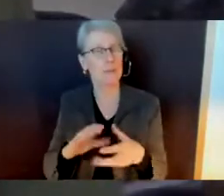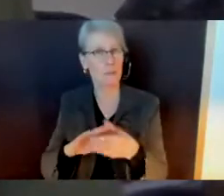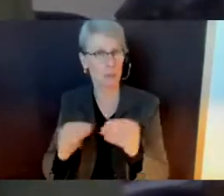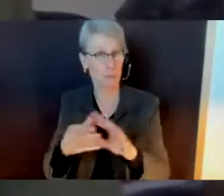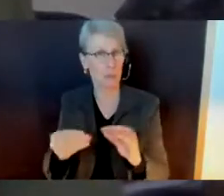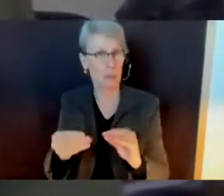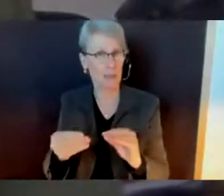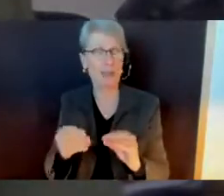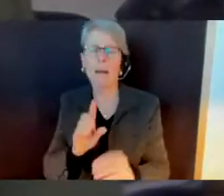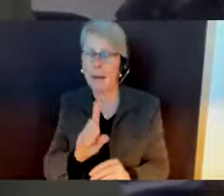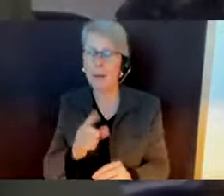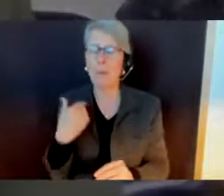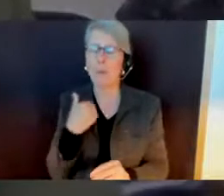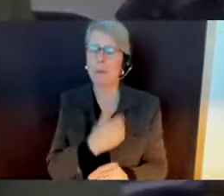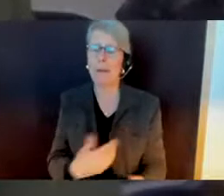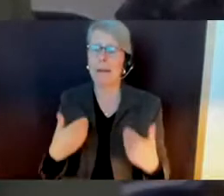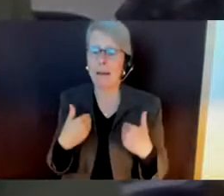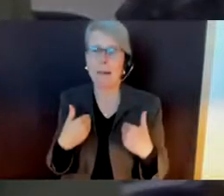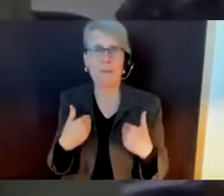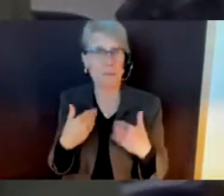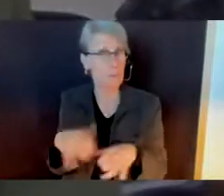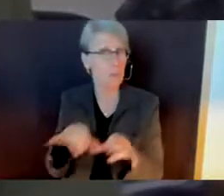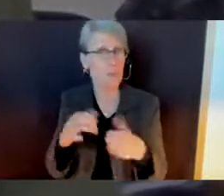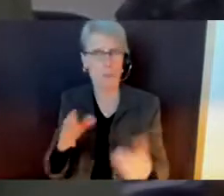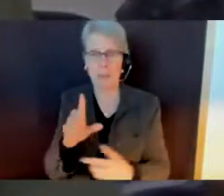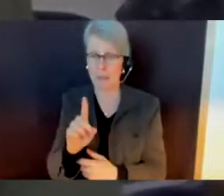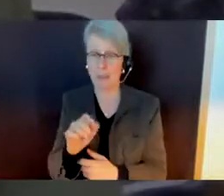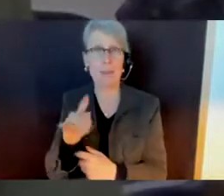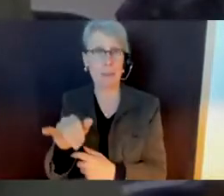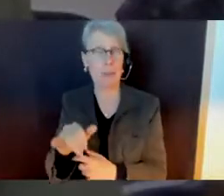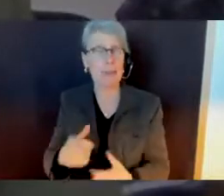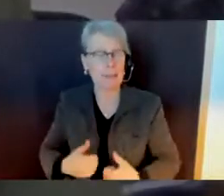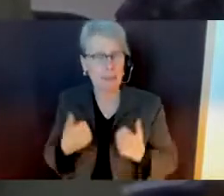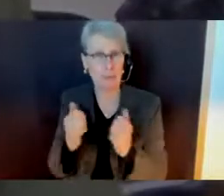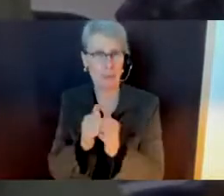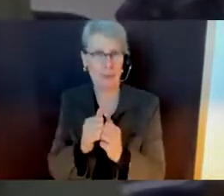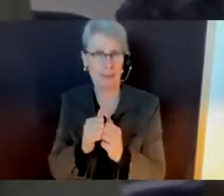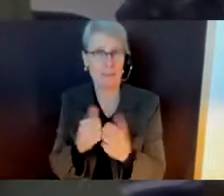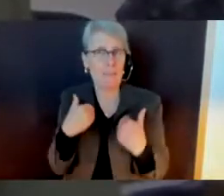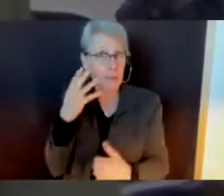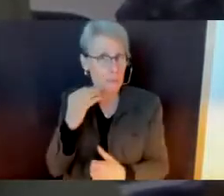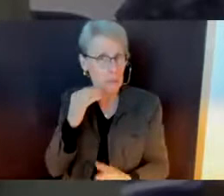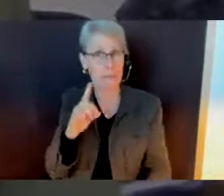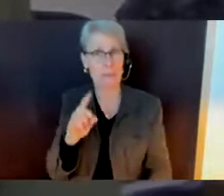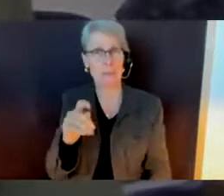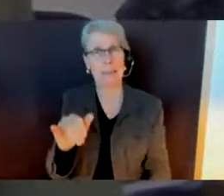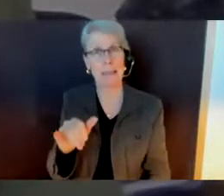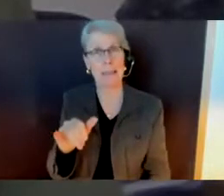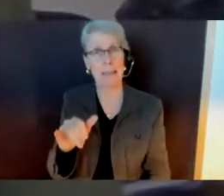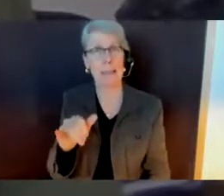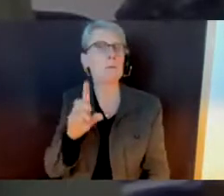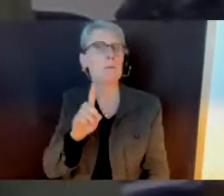Except for the fact that we indeed have a disability, a lived experience of disability.